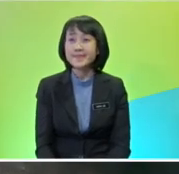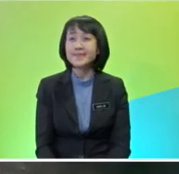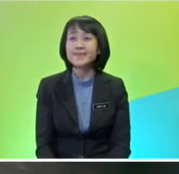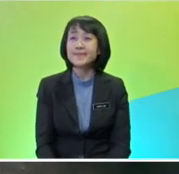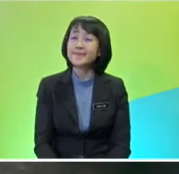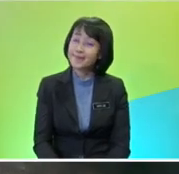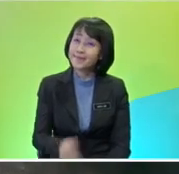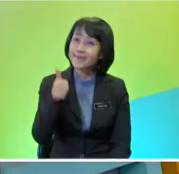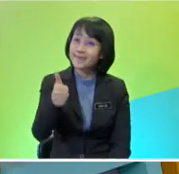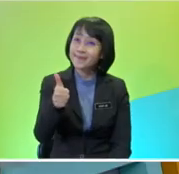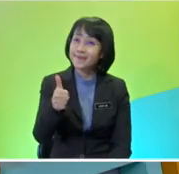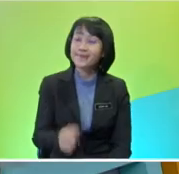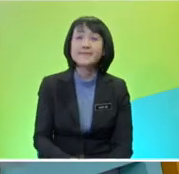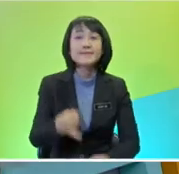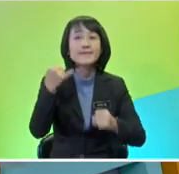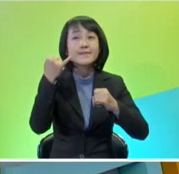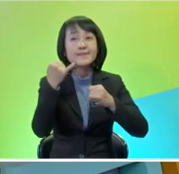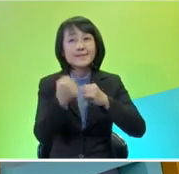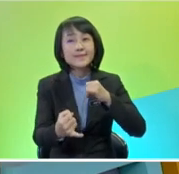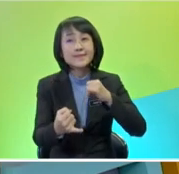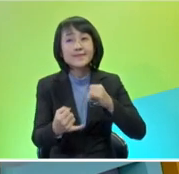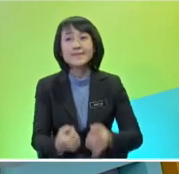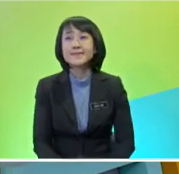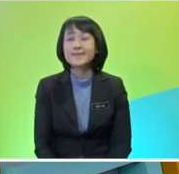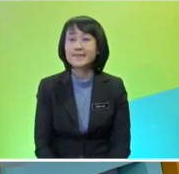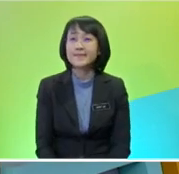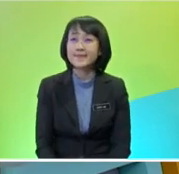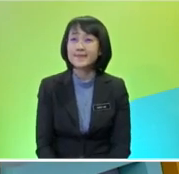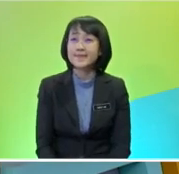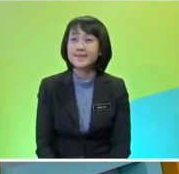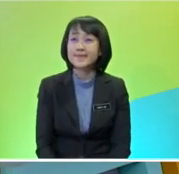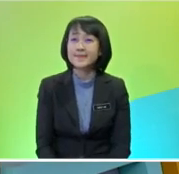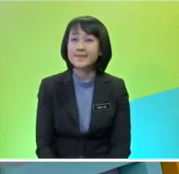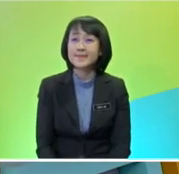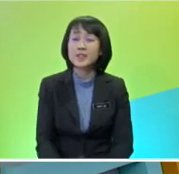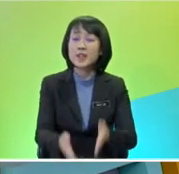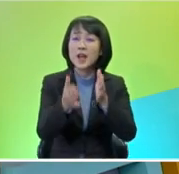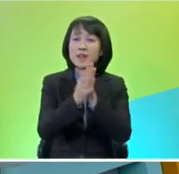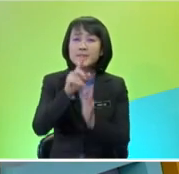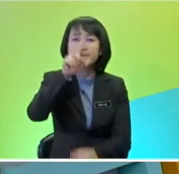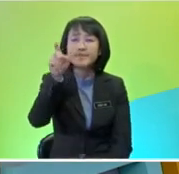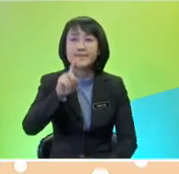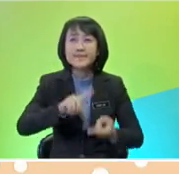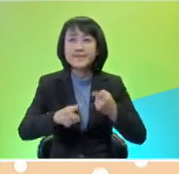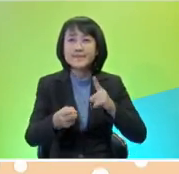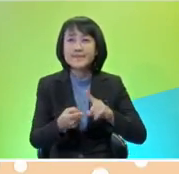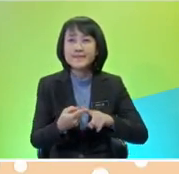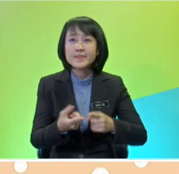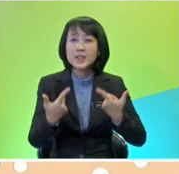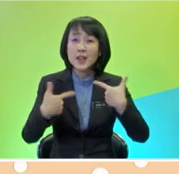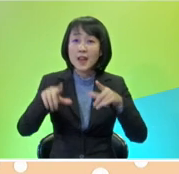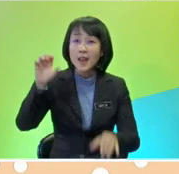Good, everyone. And last but not least, okay, you ask your friend first. Let's ride bike,